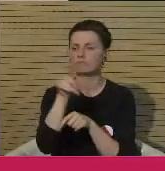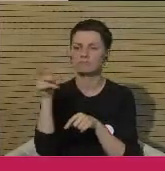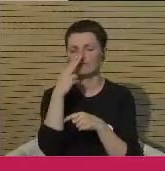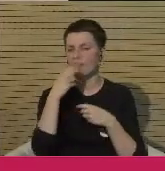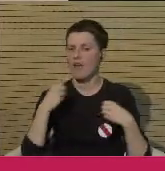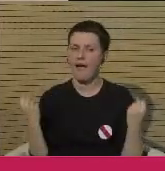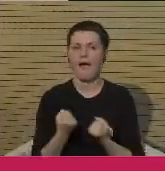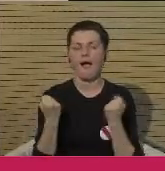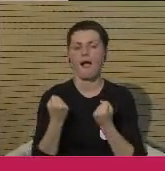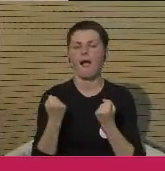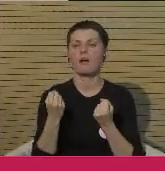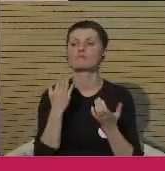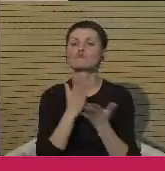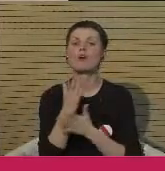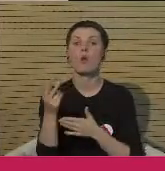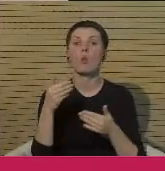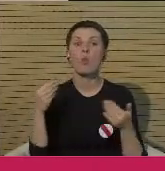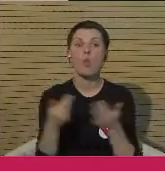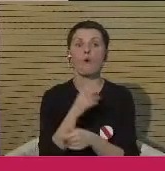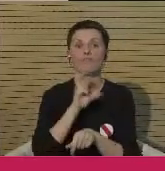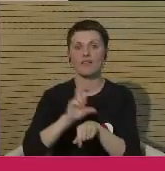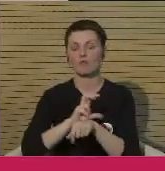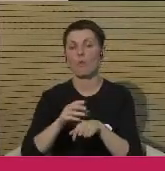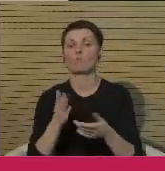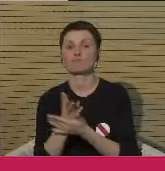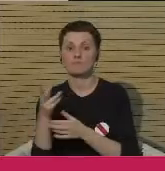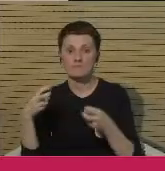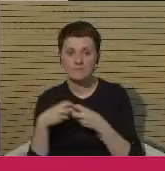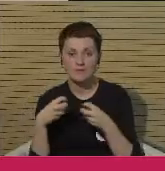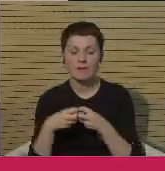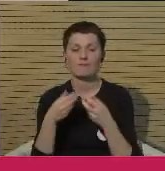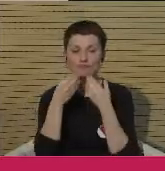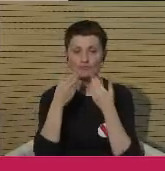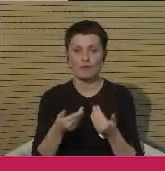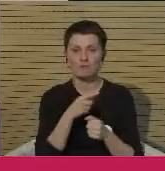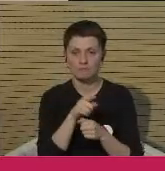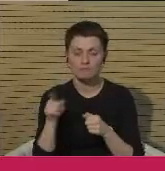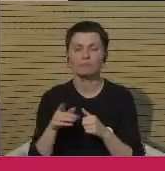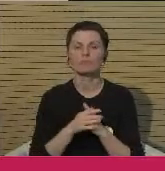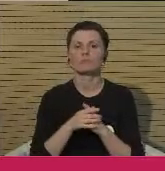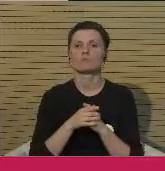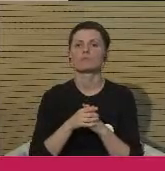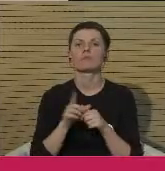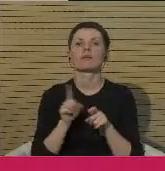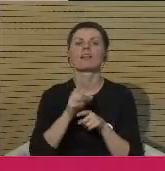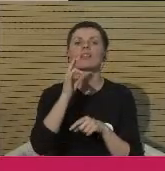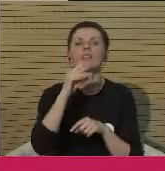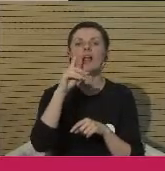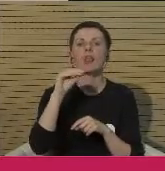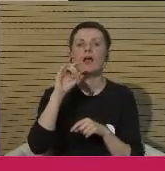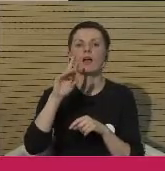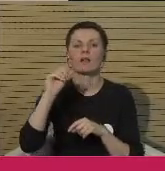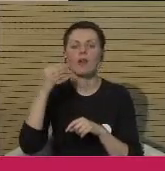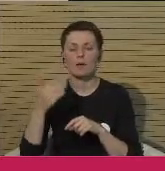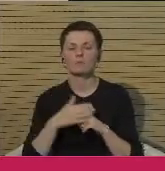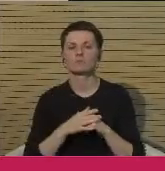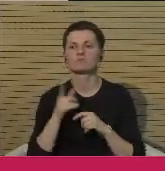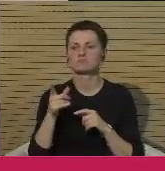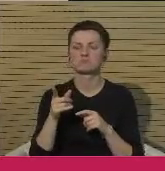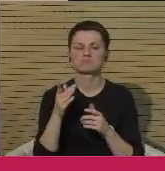Lukashenko. They are really, really advanced in newest technologies, state-of-the-art